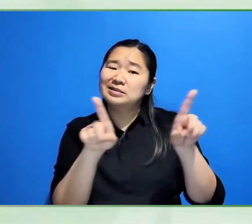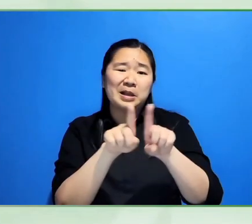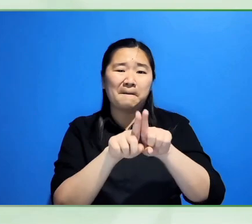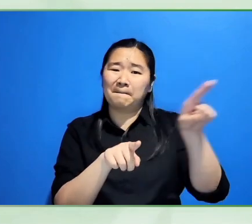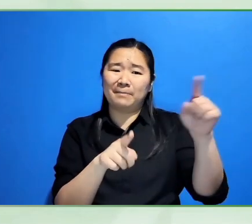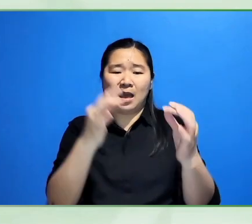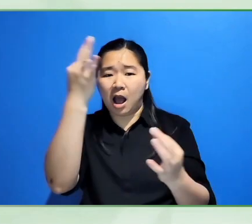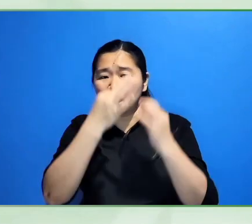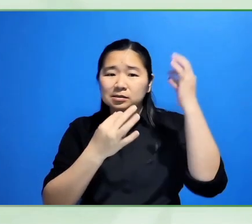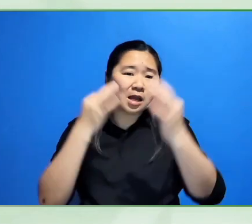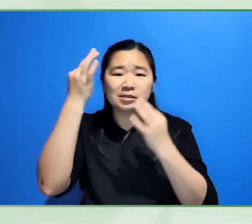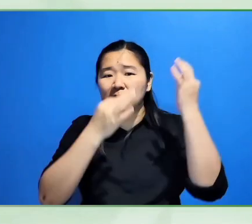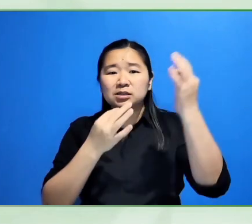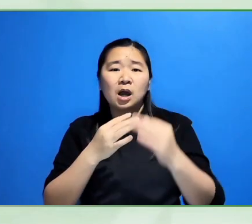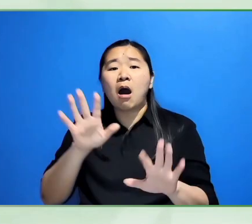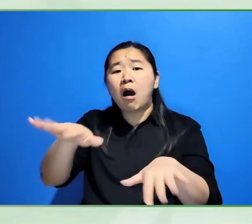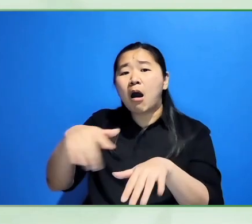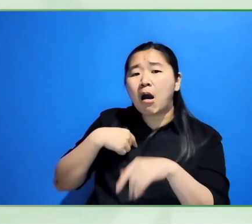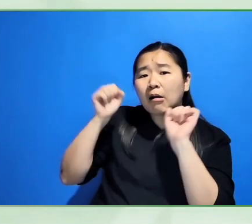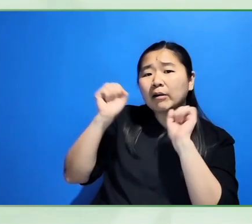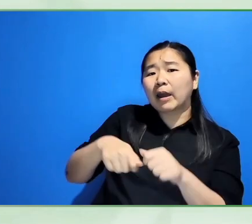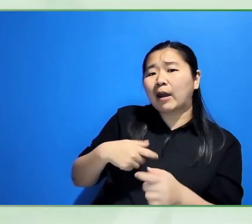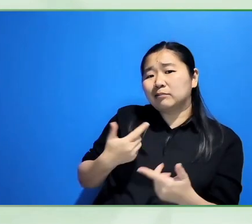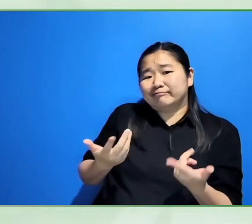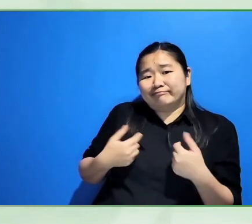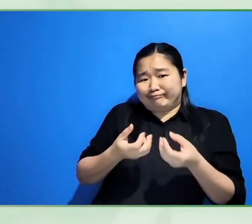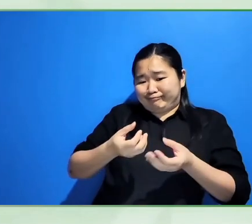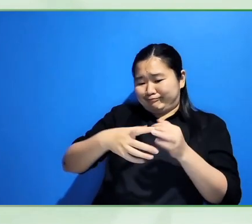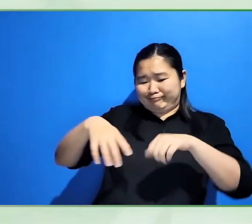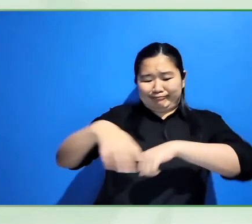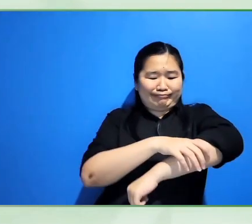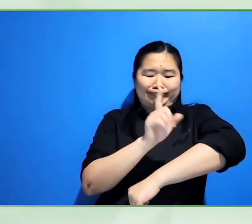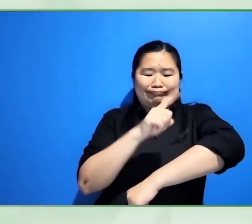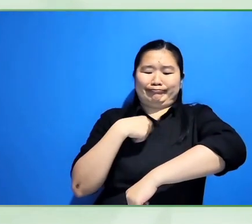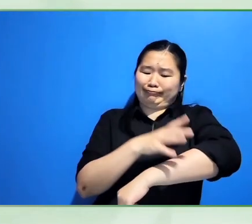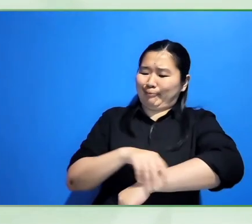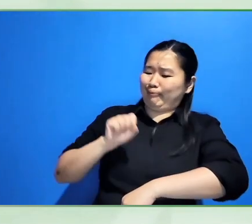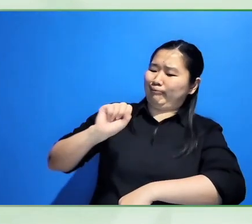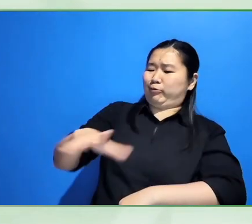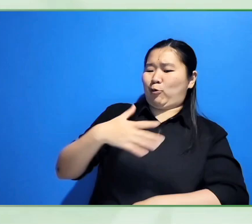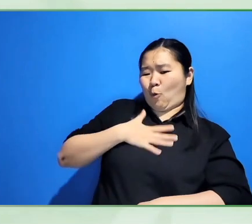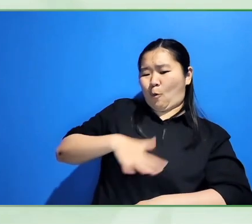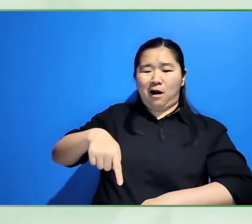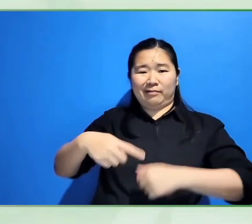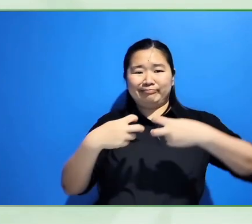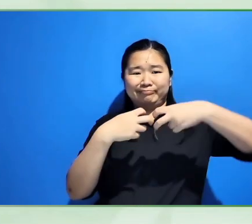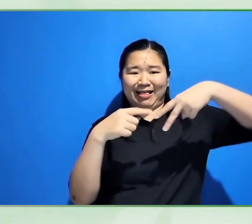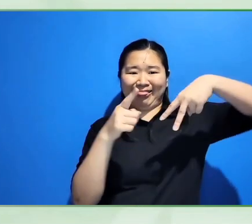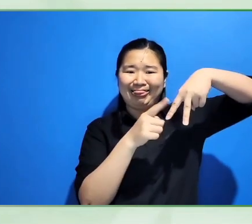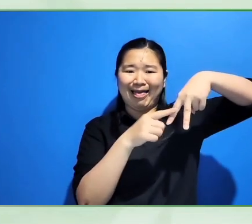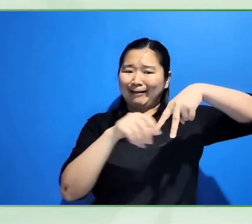your leg. We got the Otto-Bach knee, an Otto-Bach foot, an STNG pylon, and make a list of